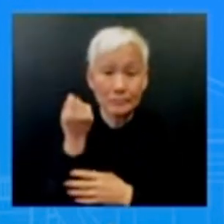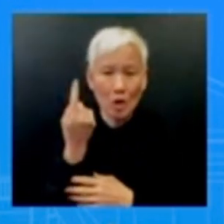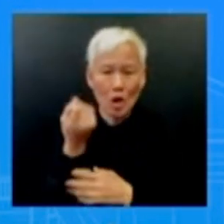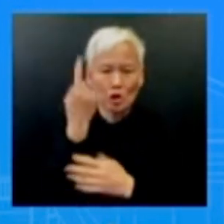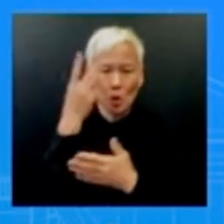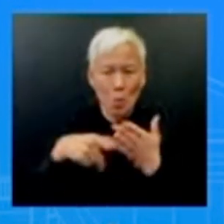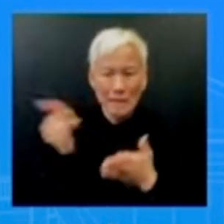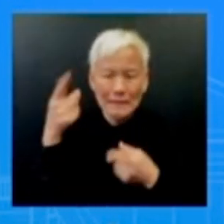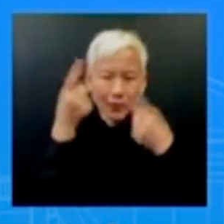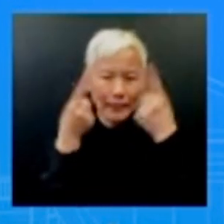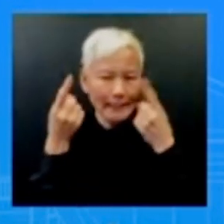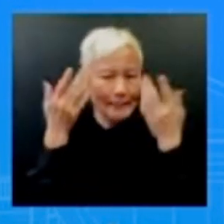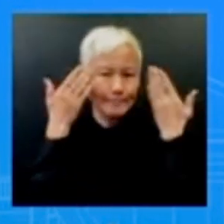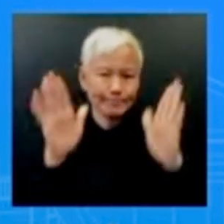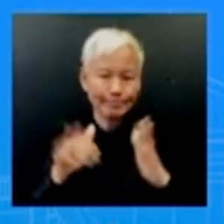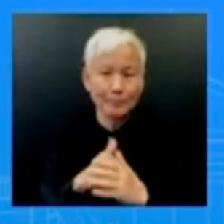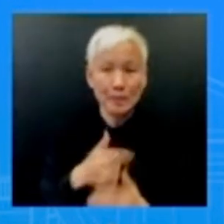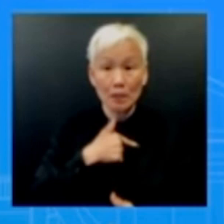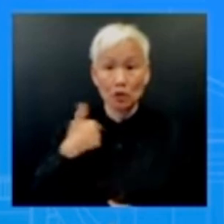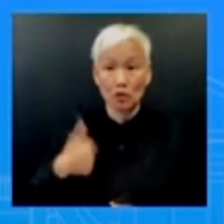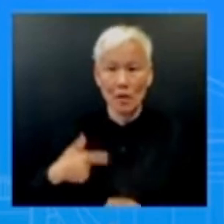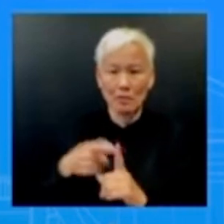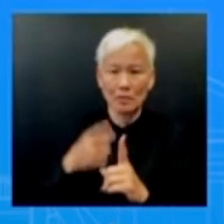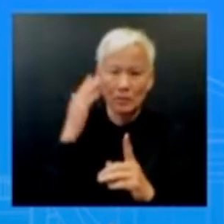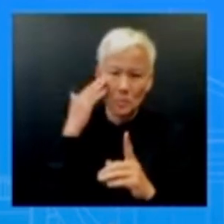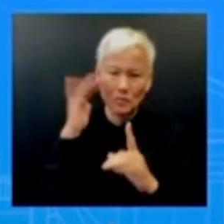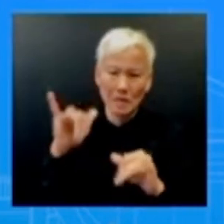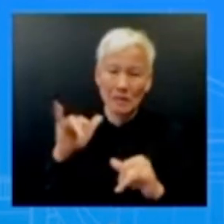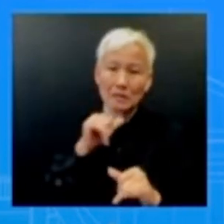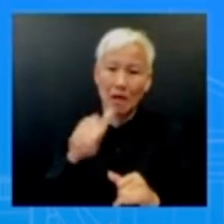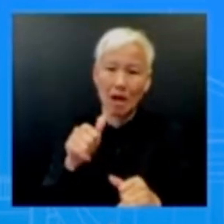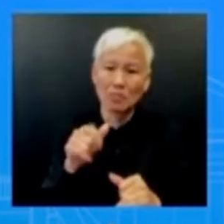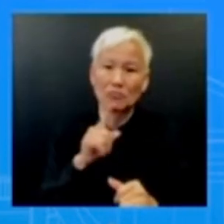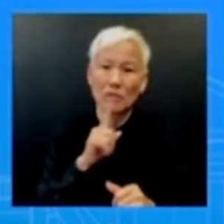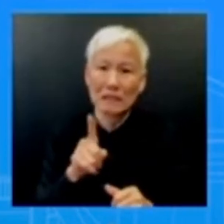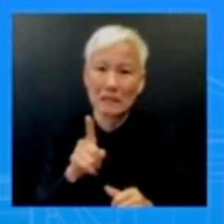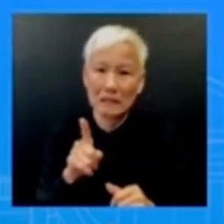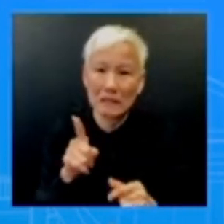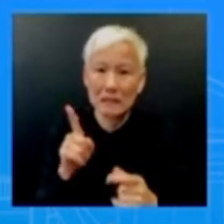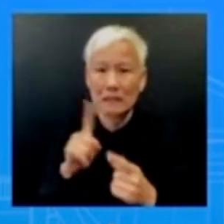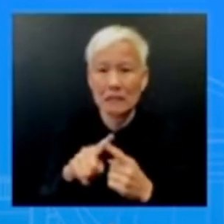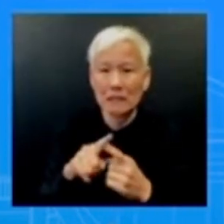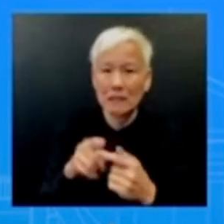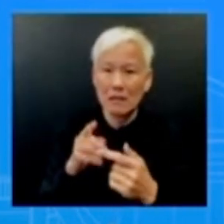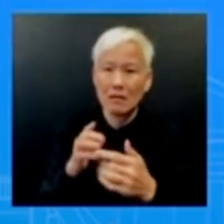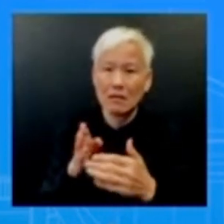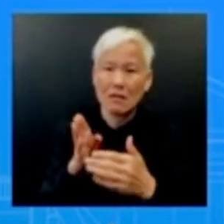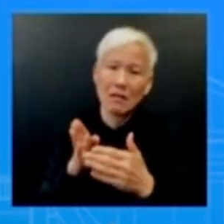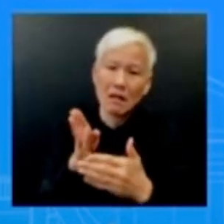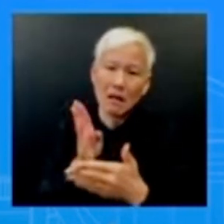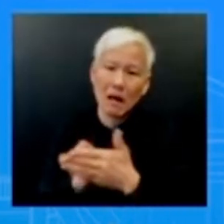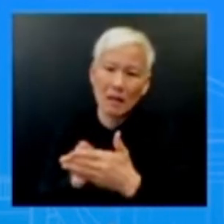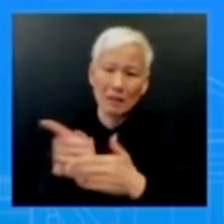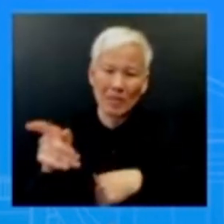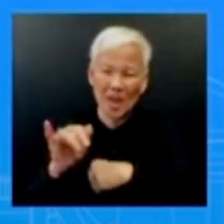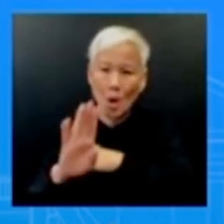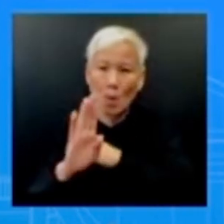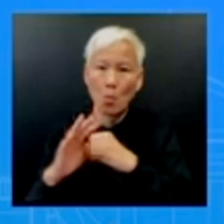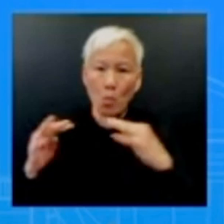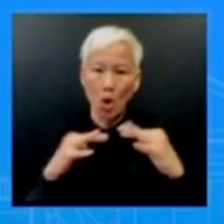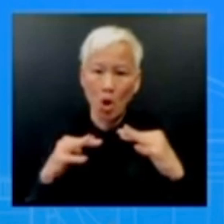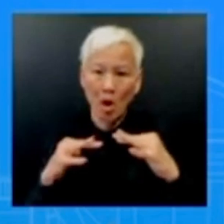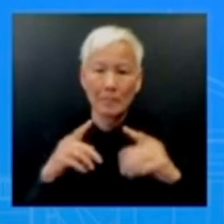China has, as you know, not condemned the war, but they haven't provided lethal weapons. They haven't